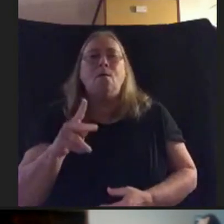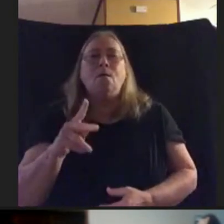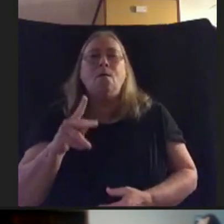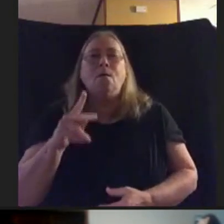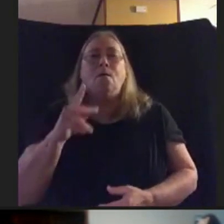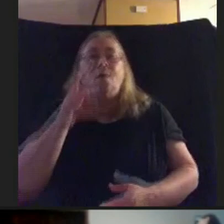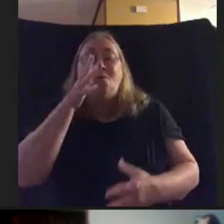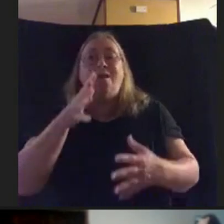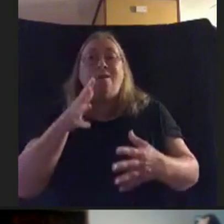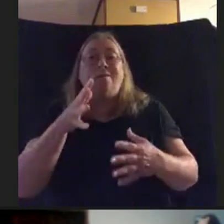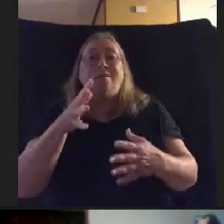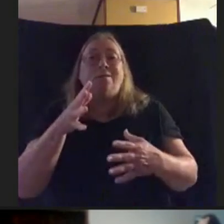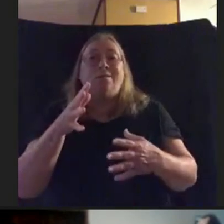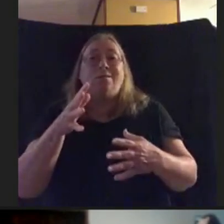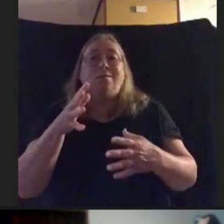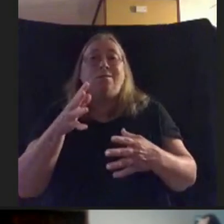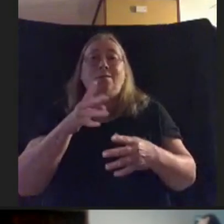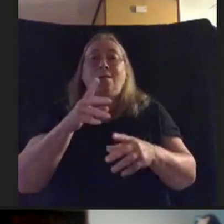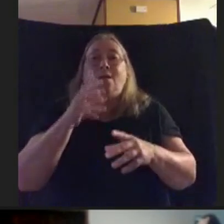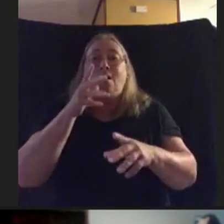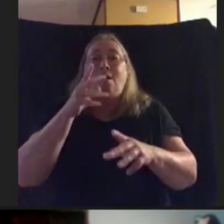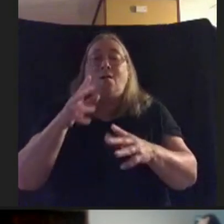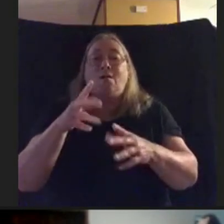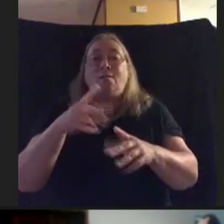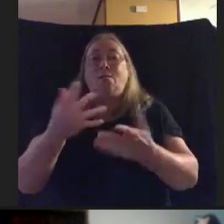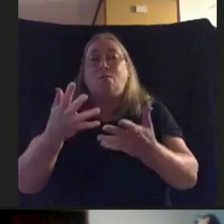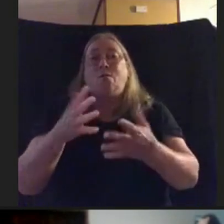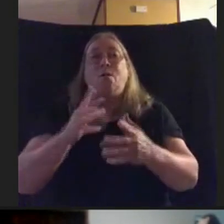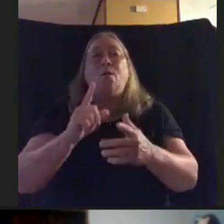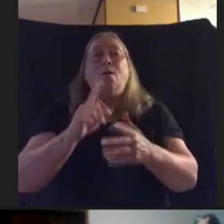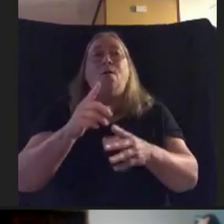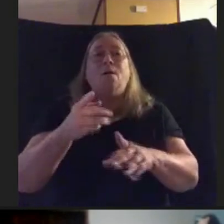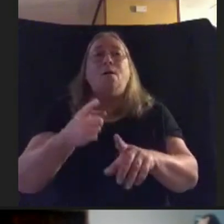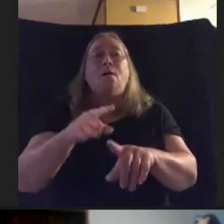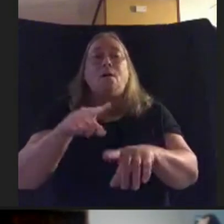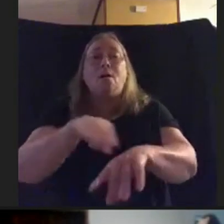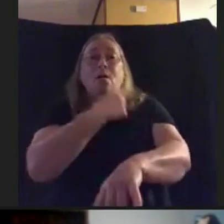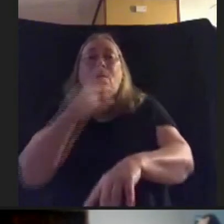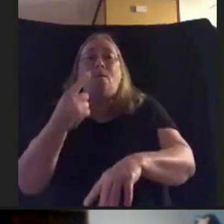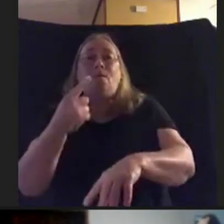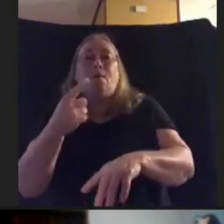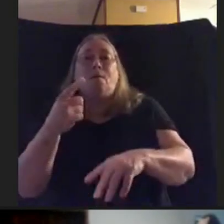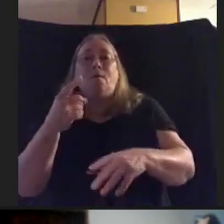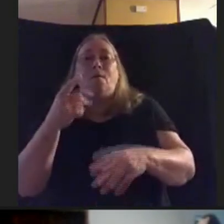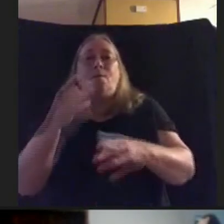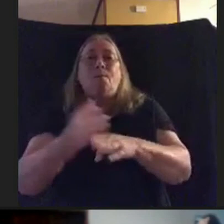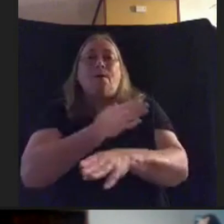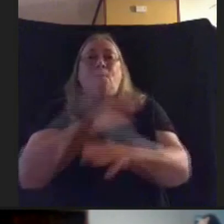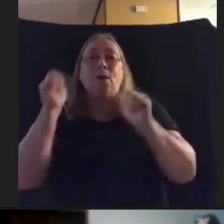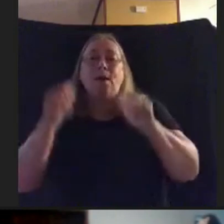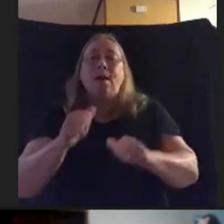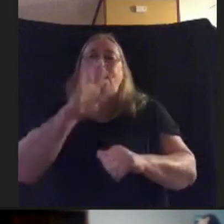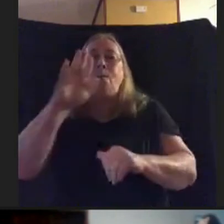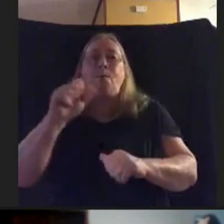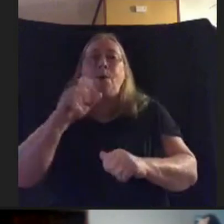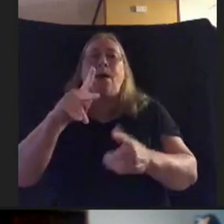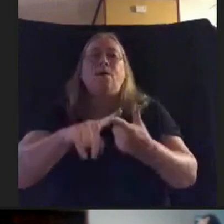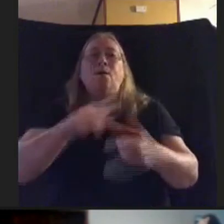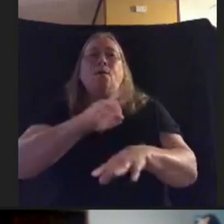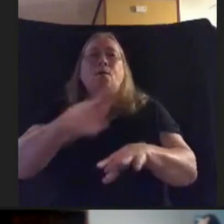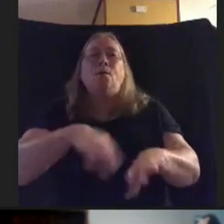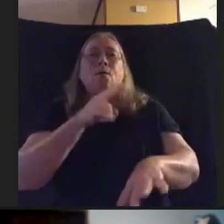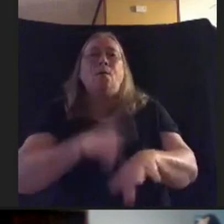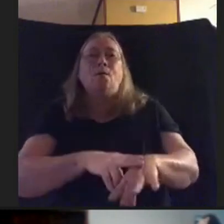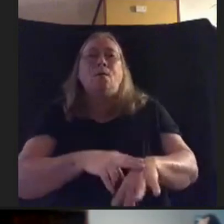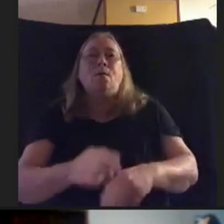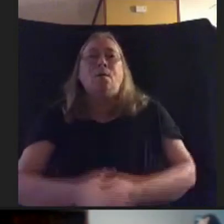while before we're able to really think about any sort of normalcy. I think the closest that we could expect would be